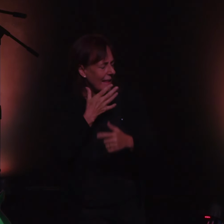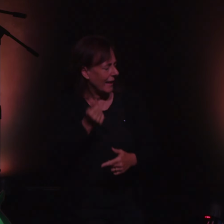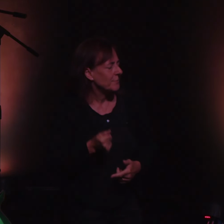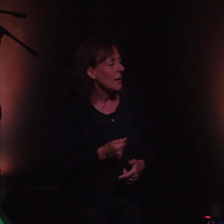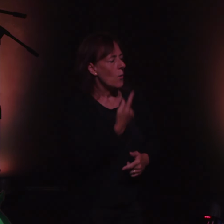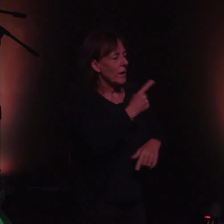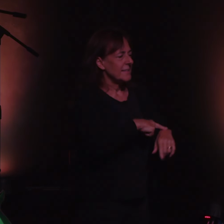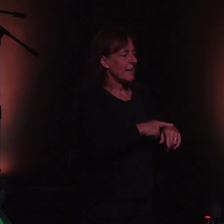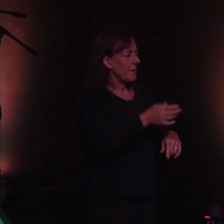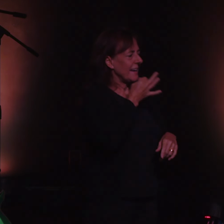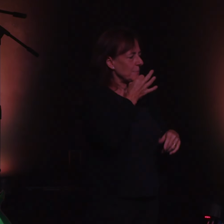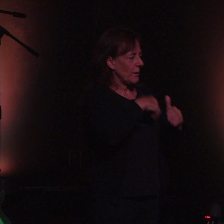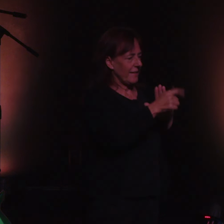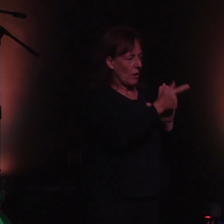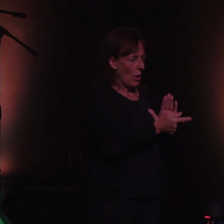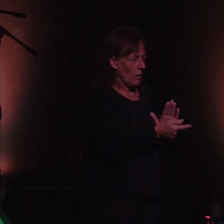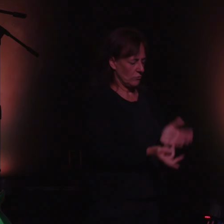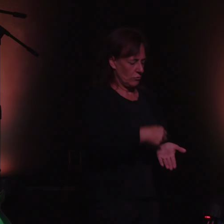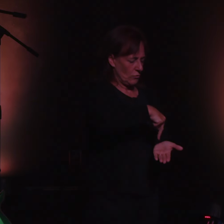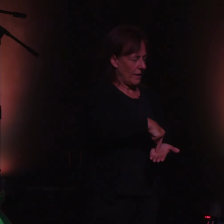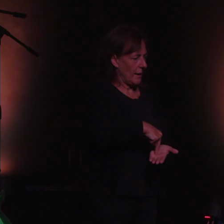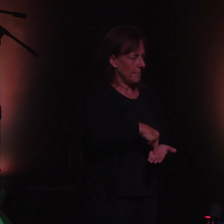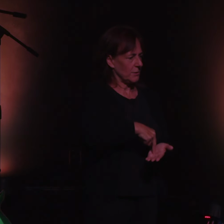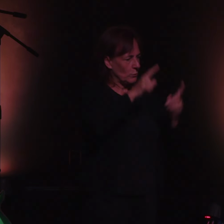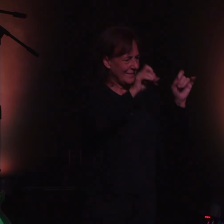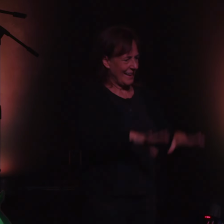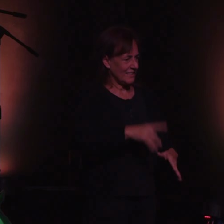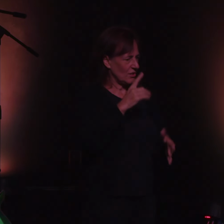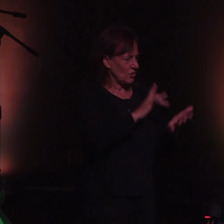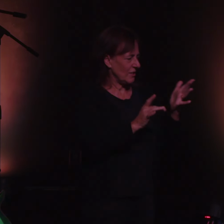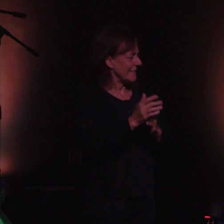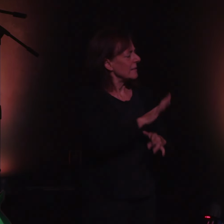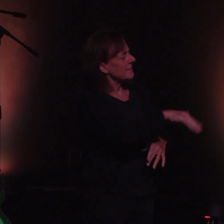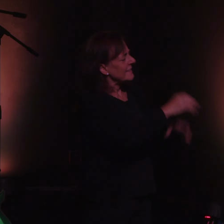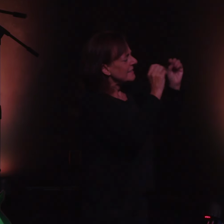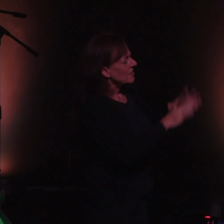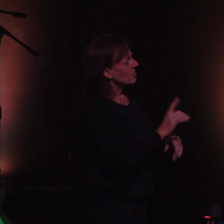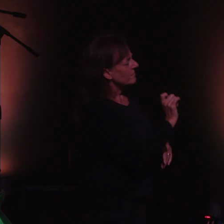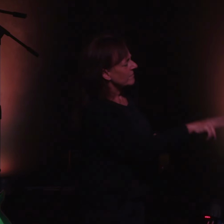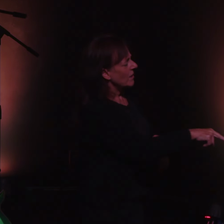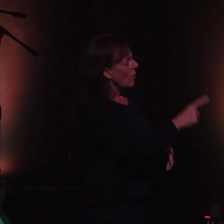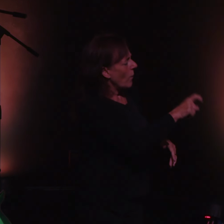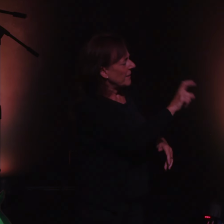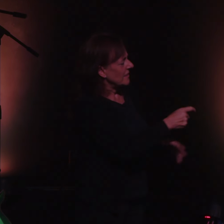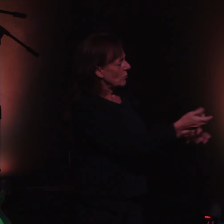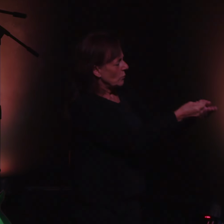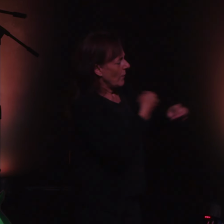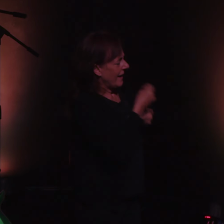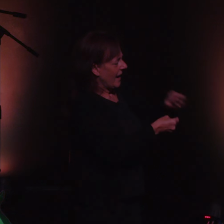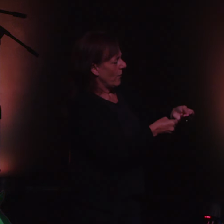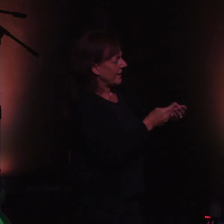one occasion, an expert in the law stood up to test Jesus. "Teacher," he asked, "what must I do to inherit eternal